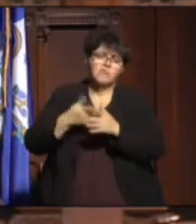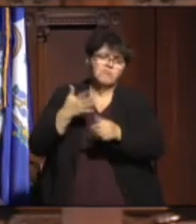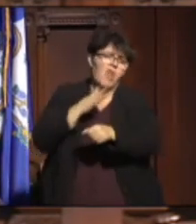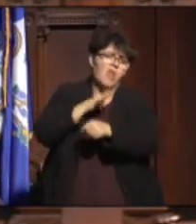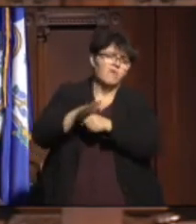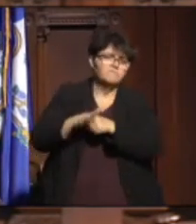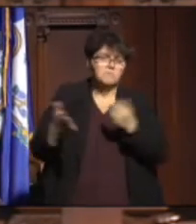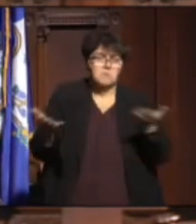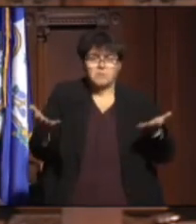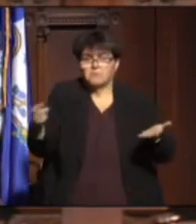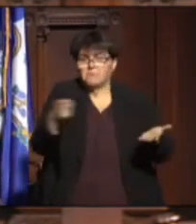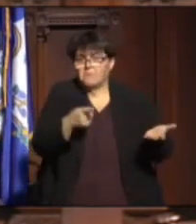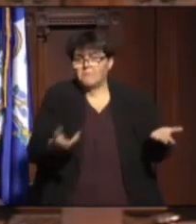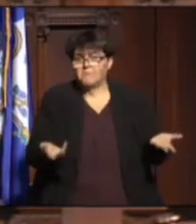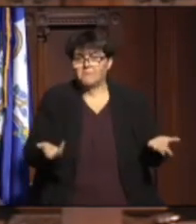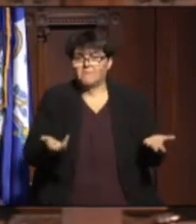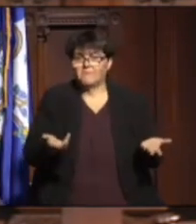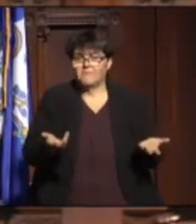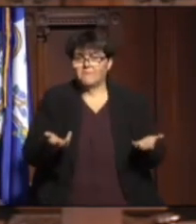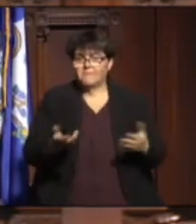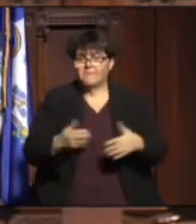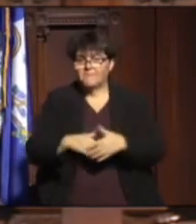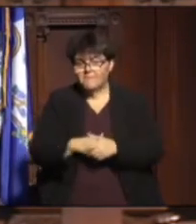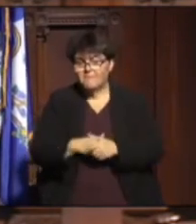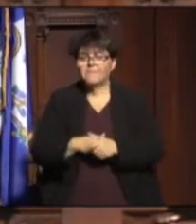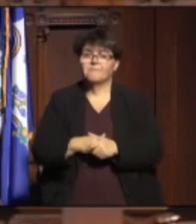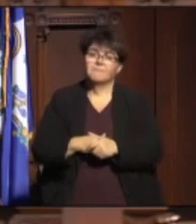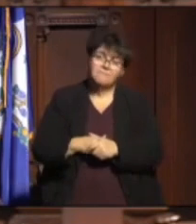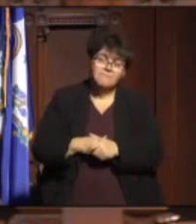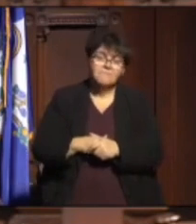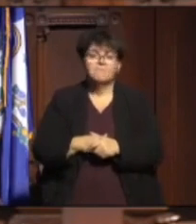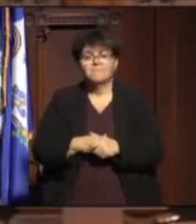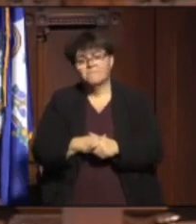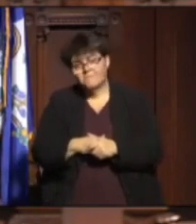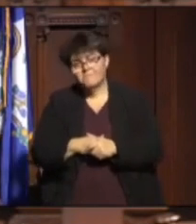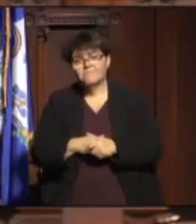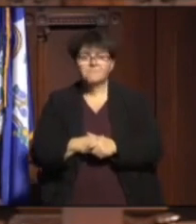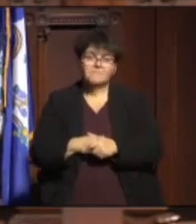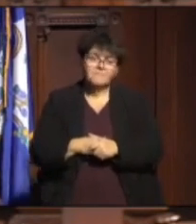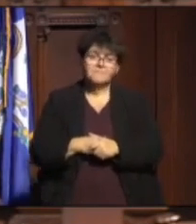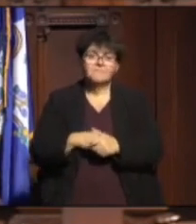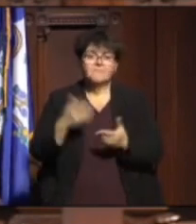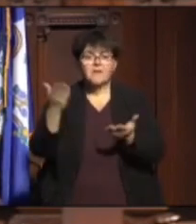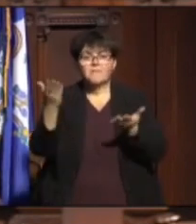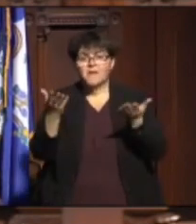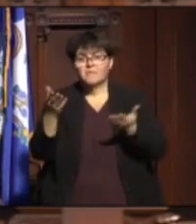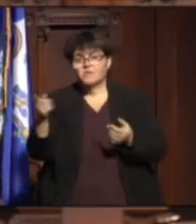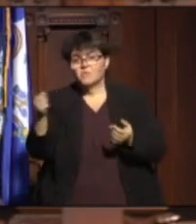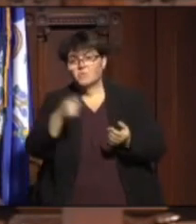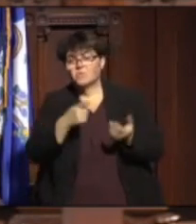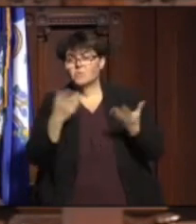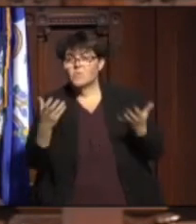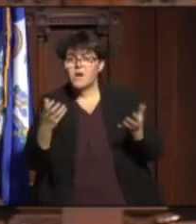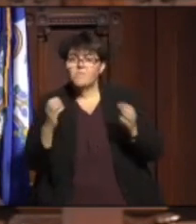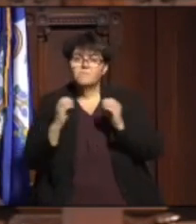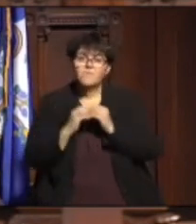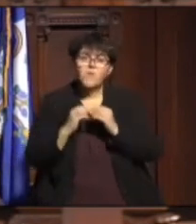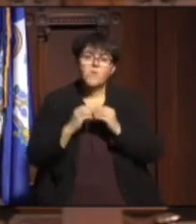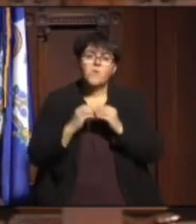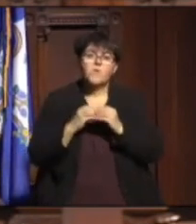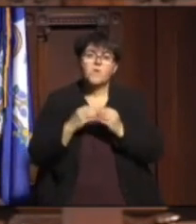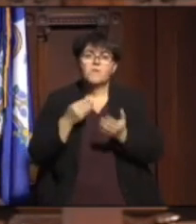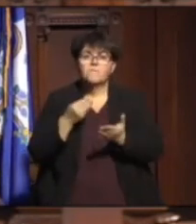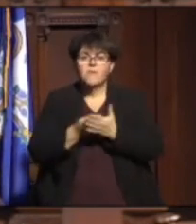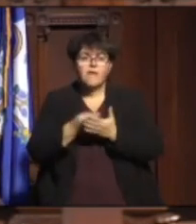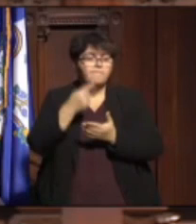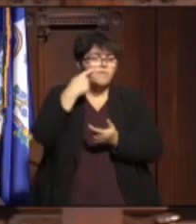So for those of you who want maybe a little bit more spending here, for those of you who want a bigger tax cut